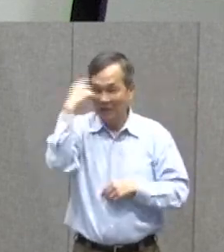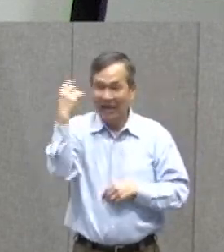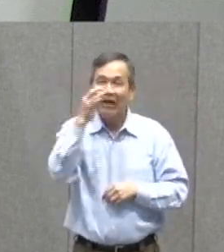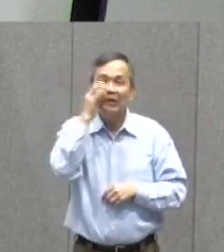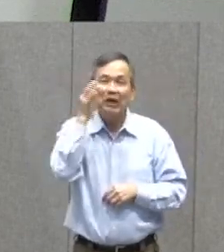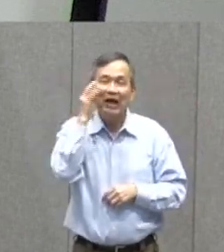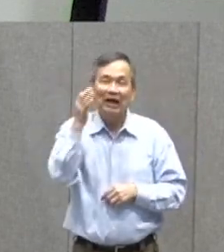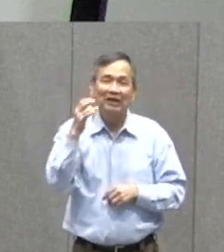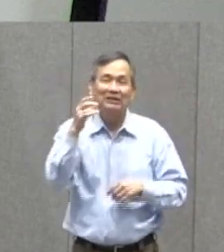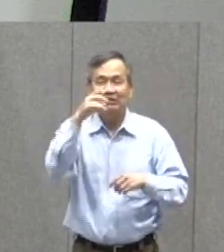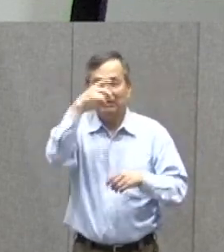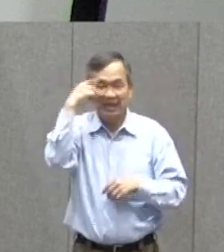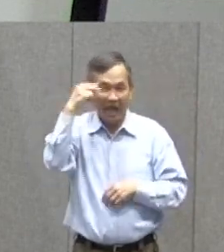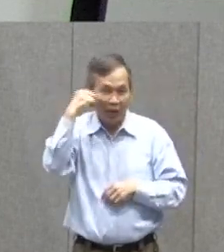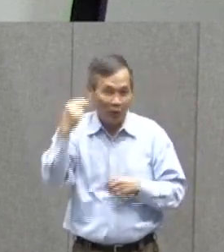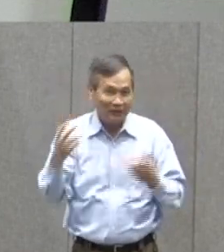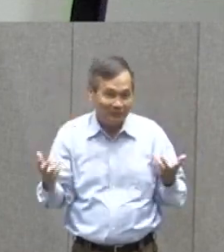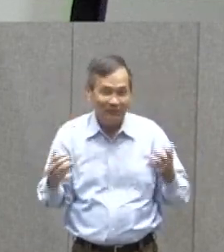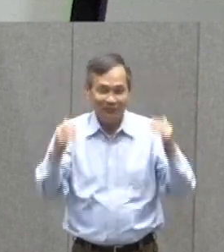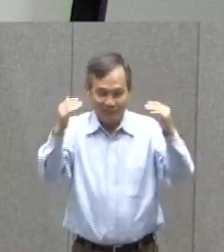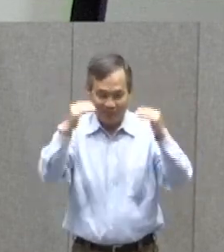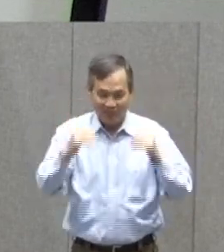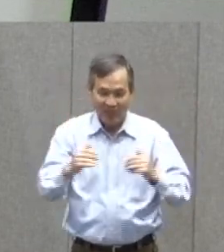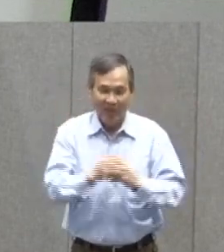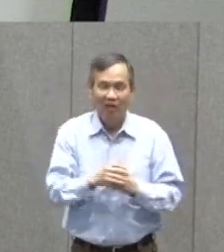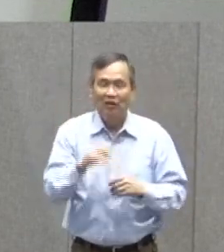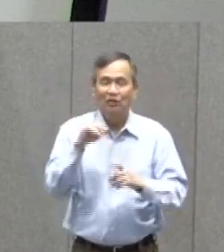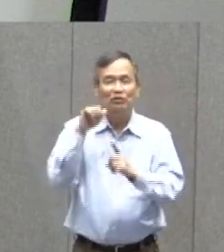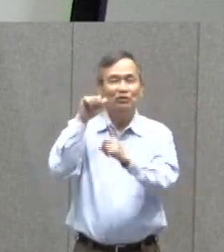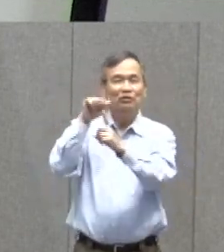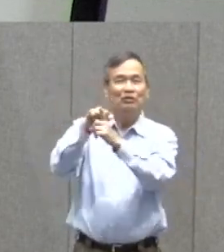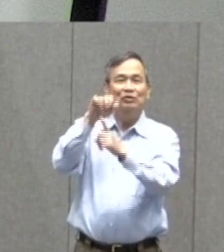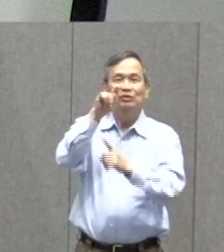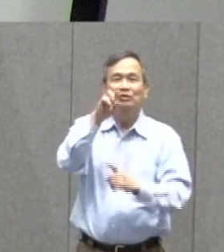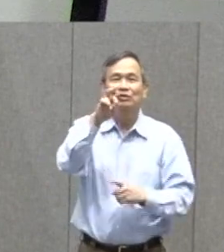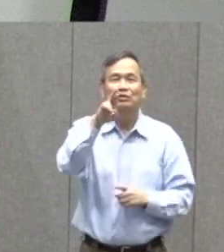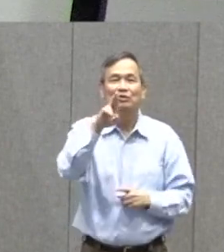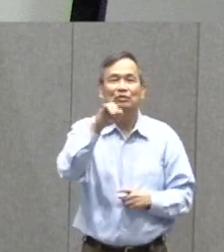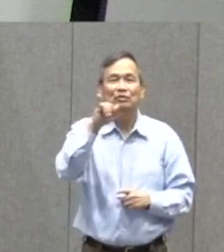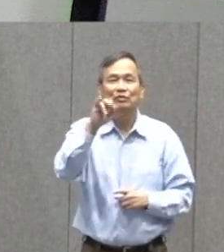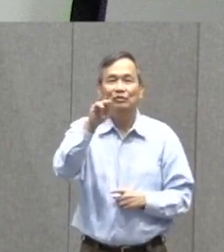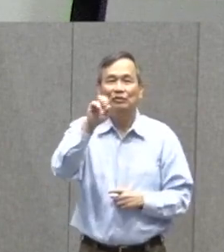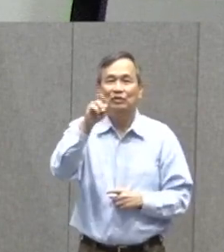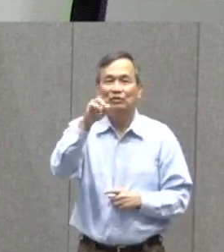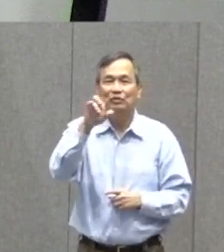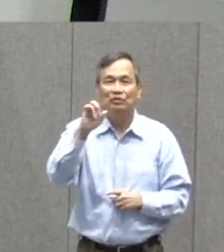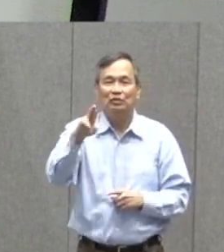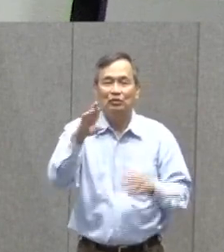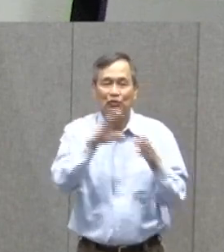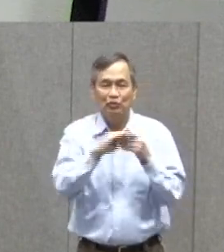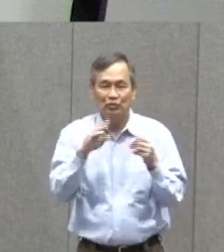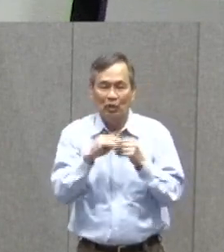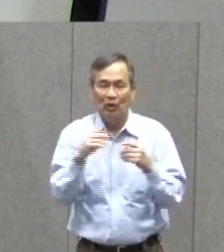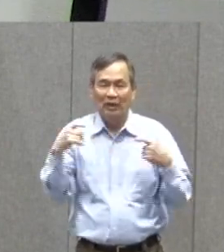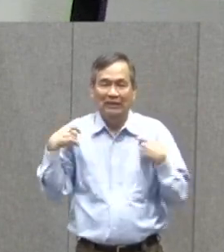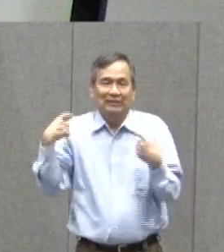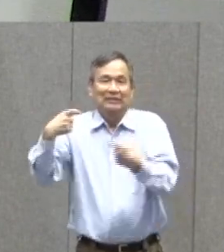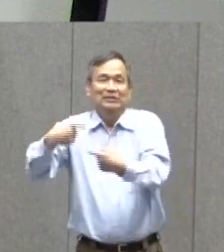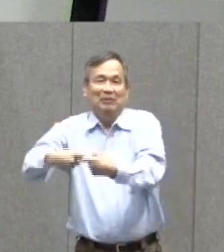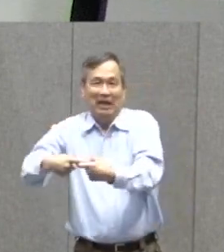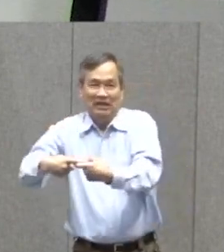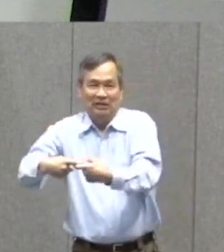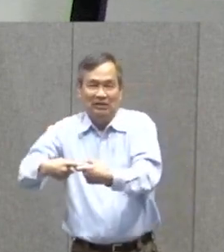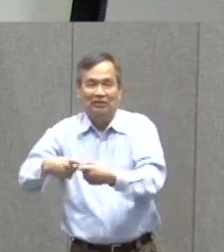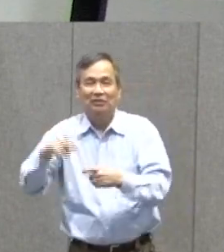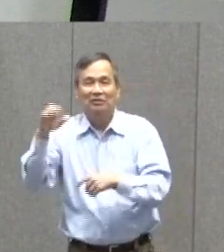And the next one is Just in Case, a Trickster Tale and Spanish Alphabet Book. Another book, she has a counting book for